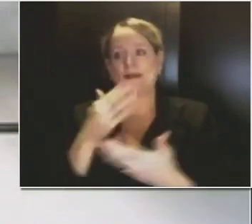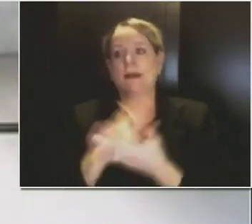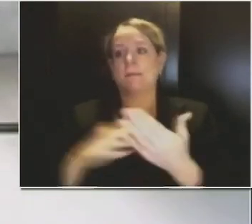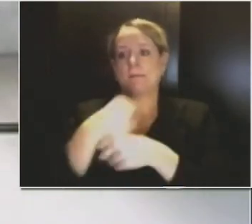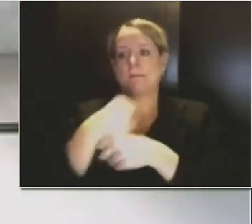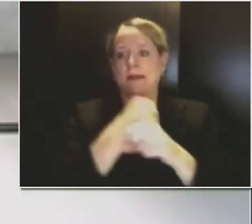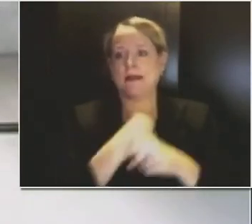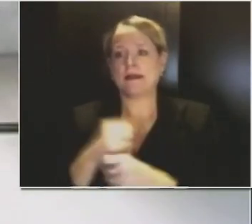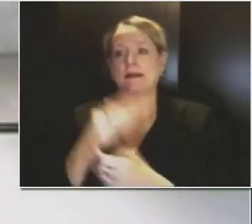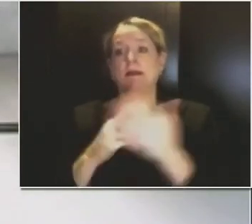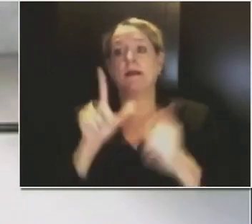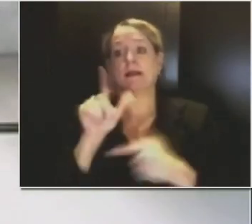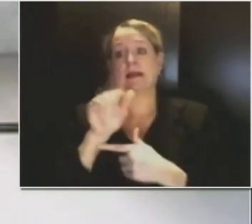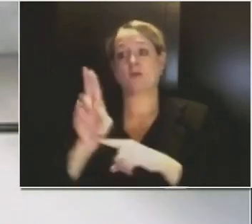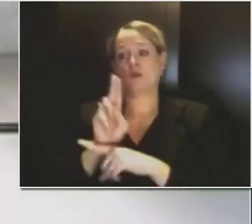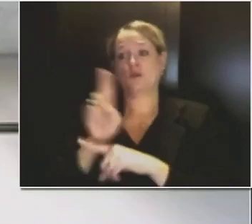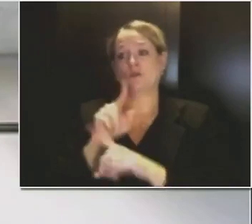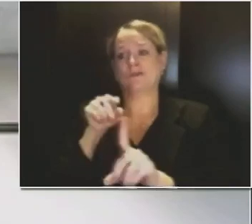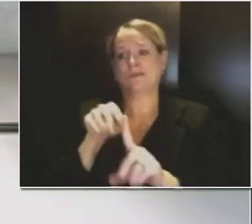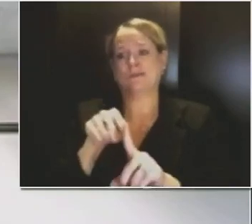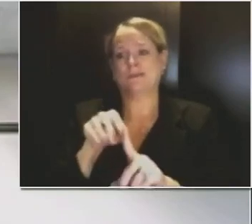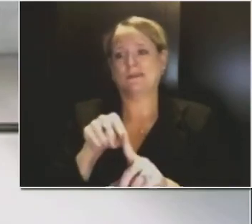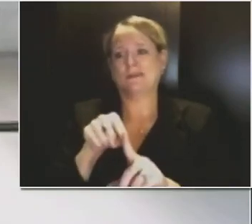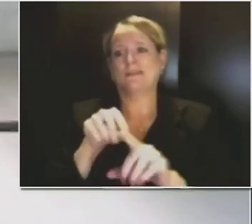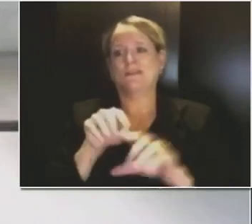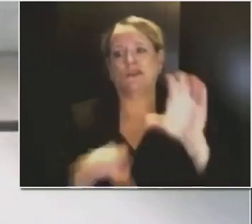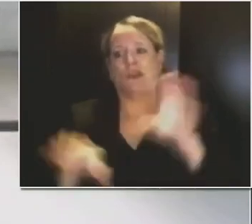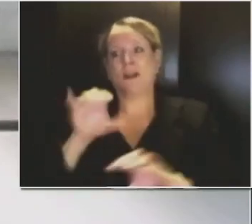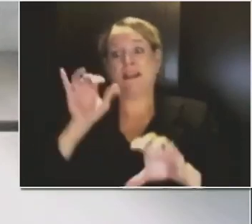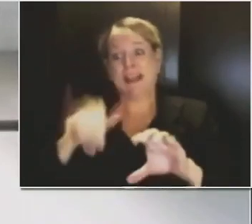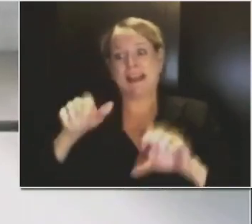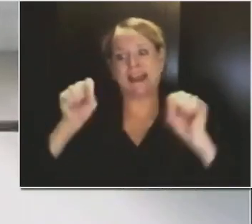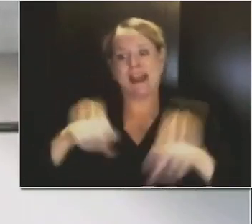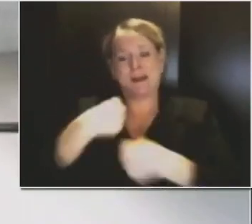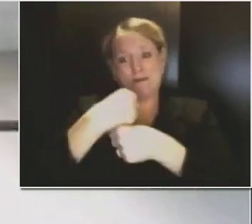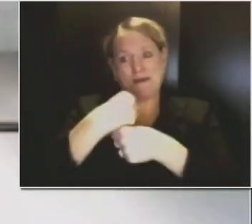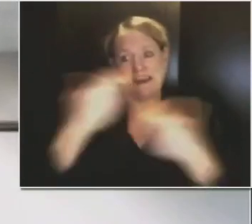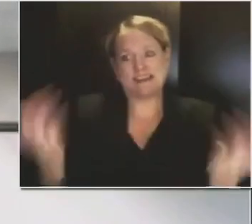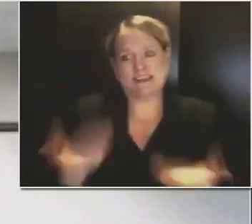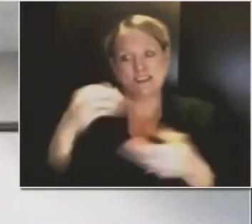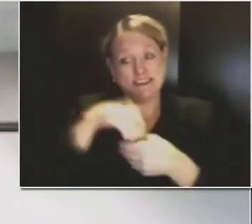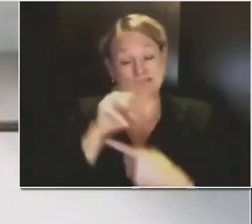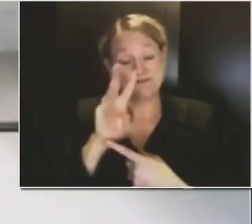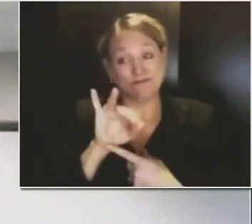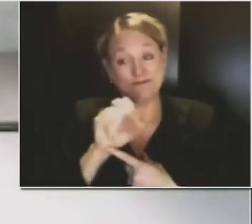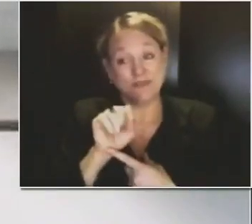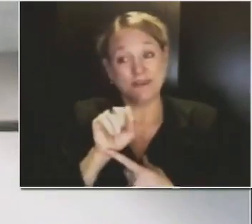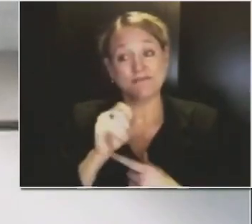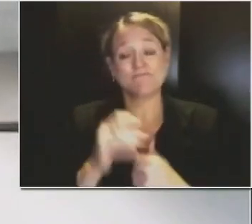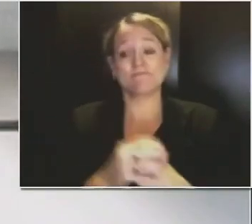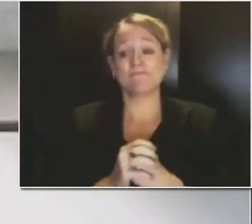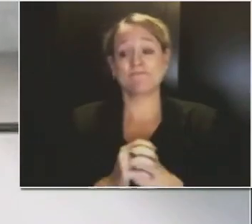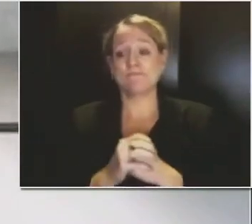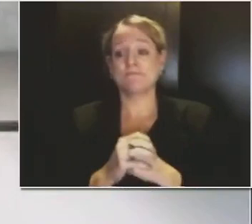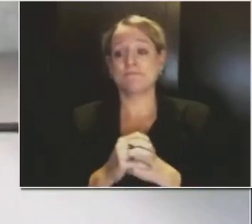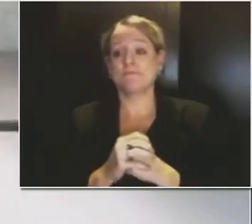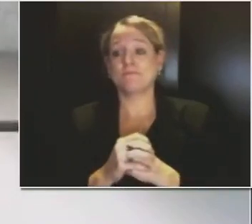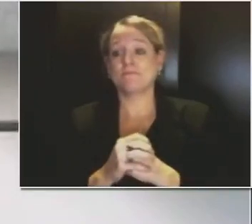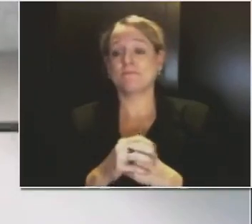that reagent that we can keep here that is helping maintain our testing capacity.